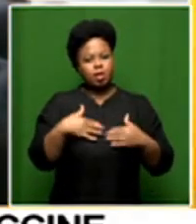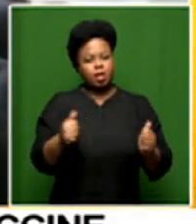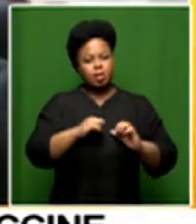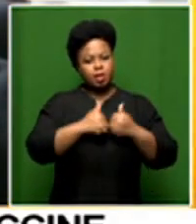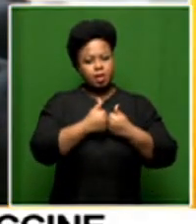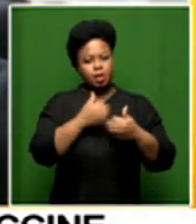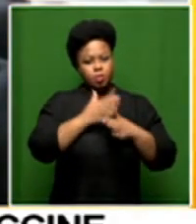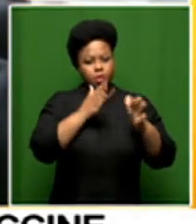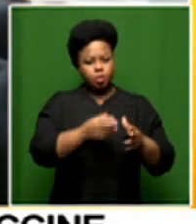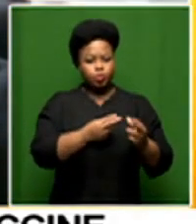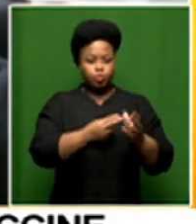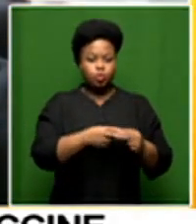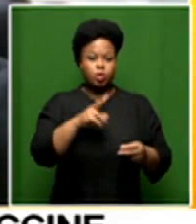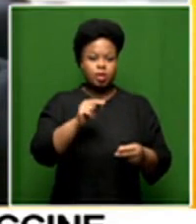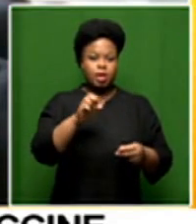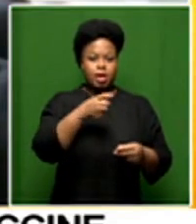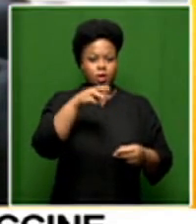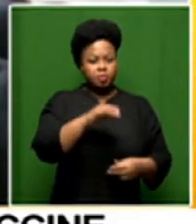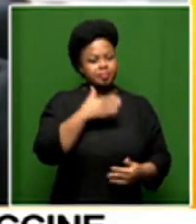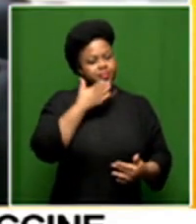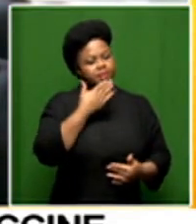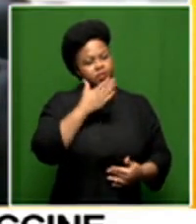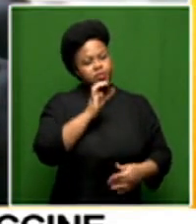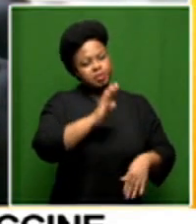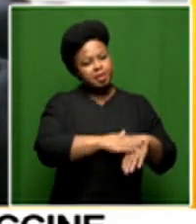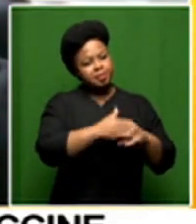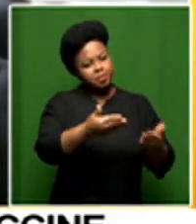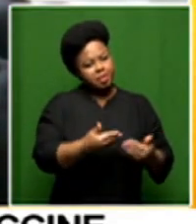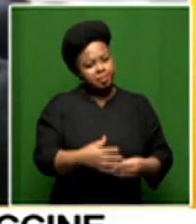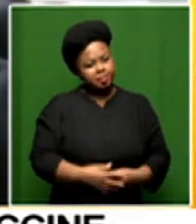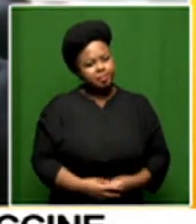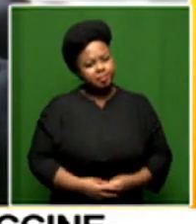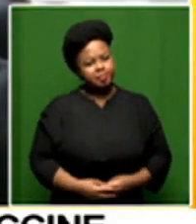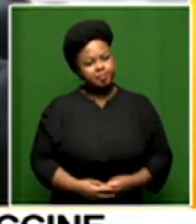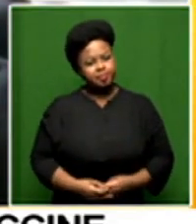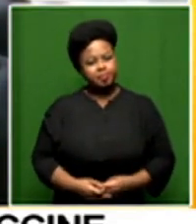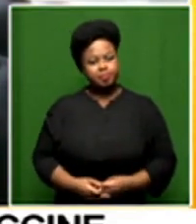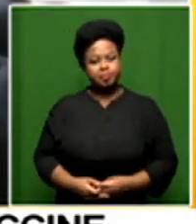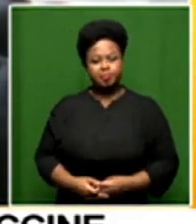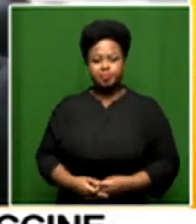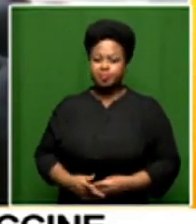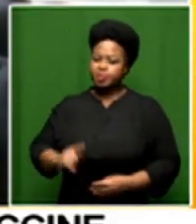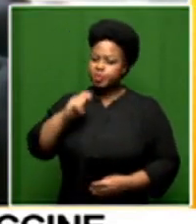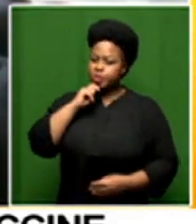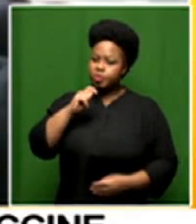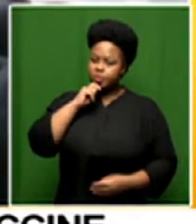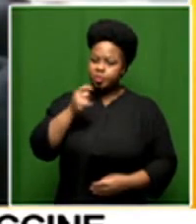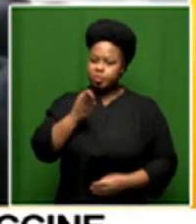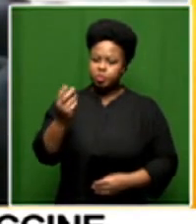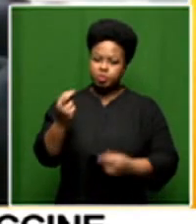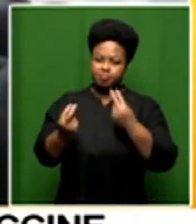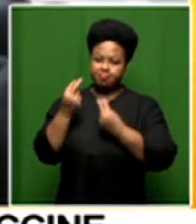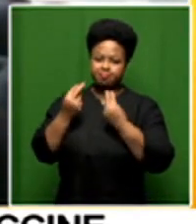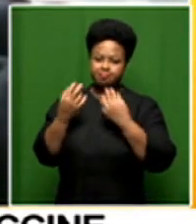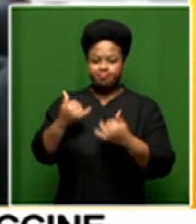Health and Allied Workers Union. Thanks so much for your time this morning, Mr. Saphetha. Welcome to Morning Live. Good morning to you and the